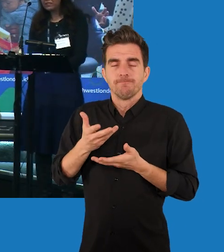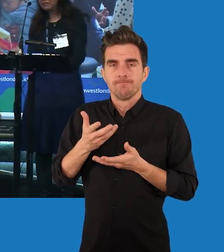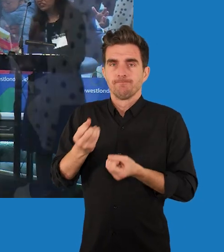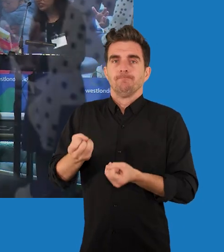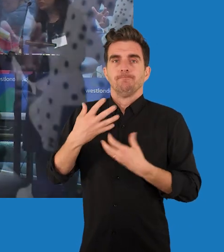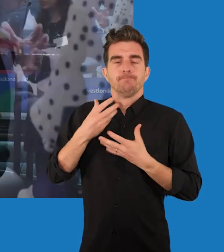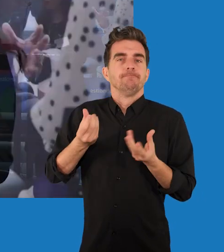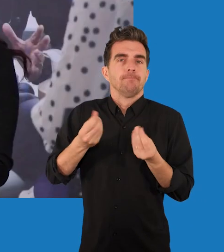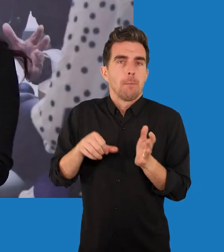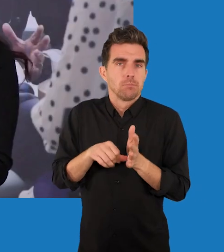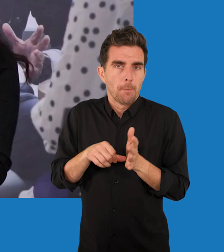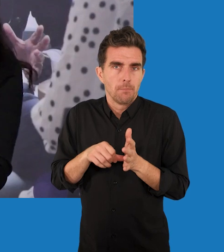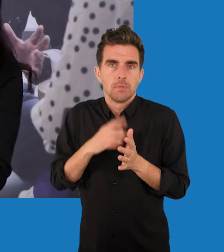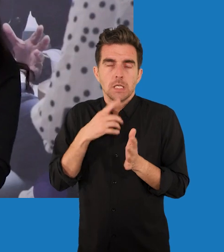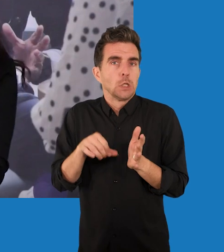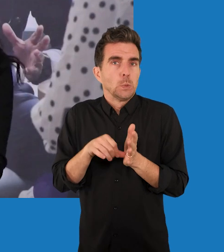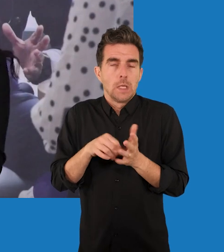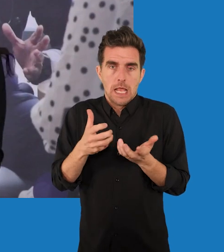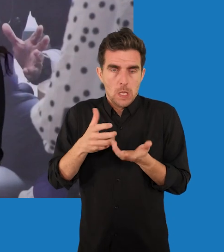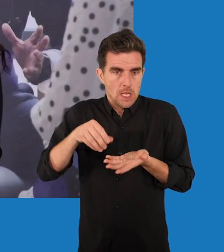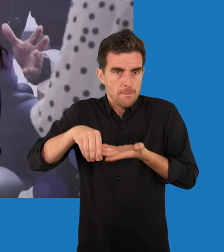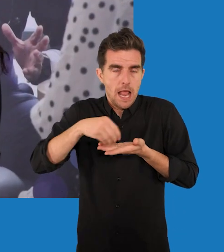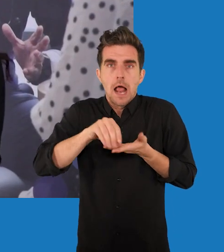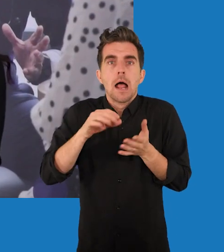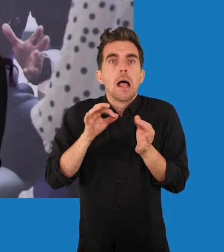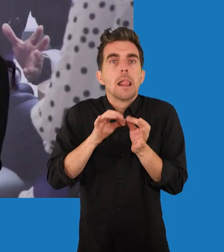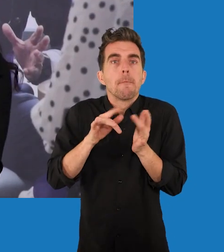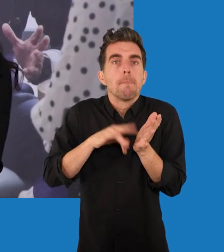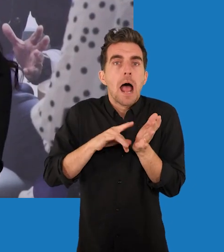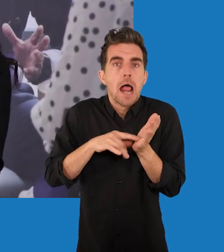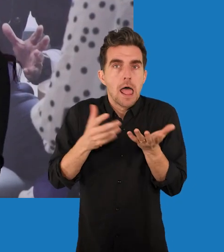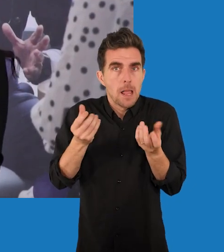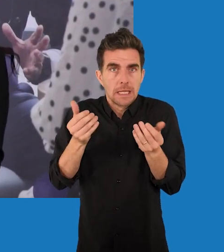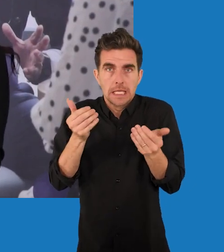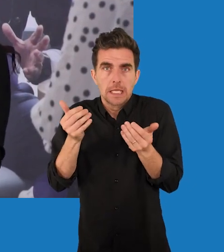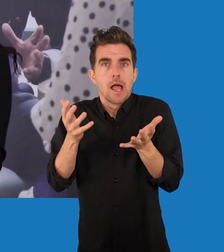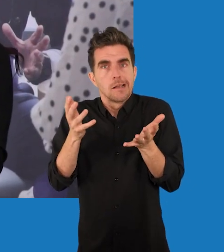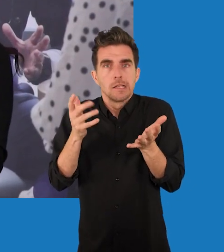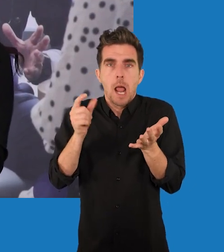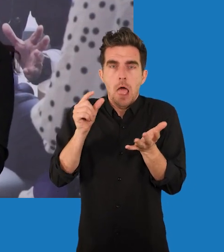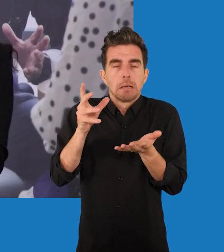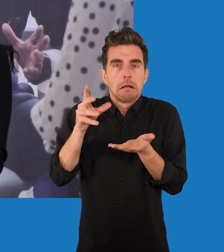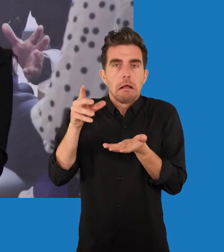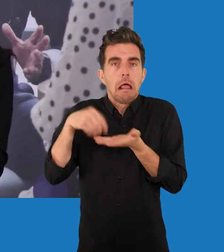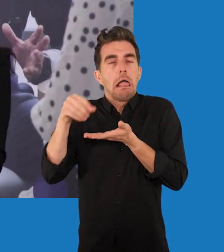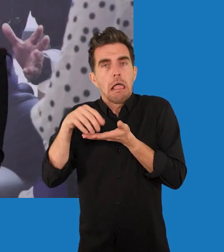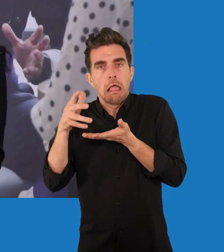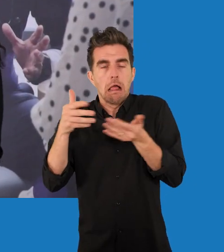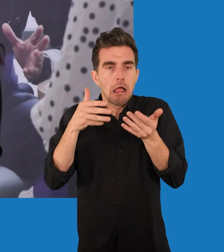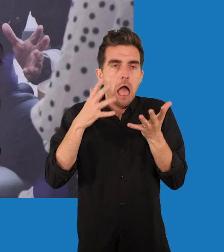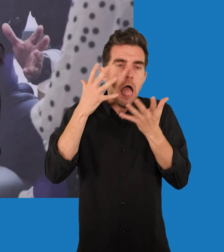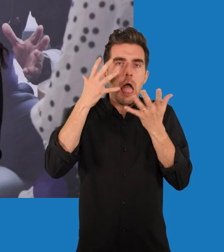our meeting that she also had financial issues. She was finding it difficult to pay her bills, and clearly money management was a